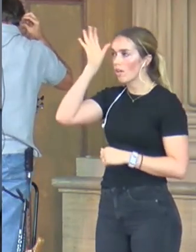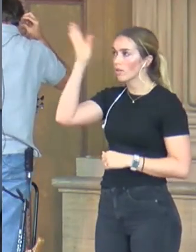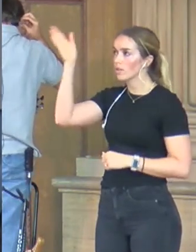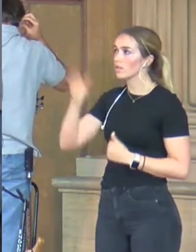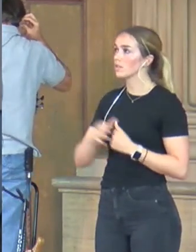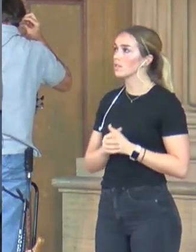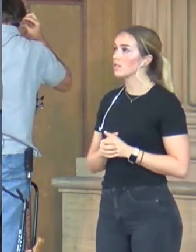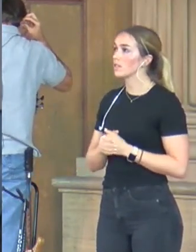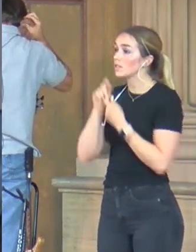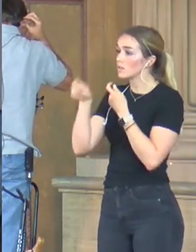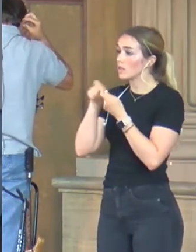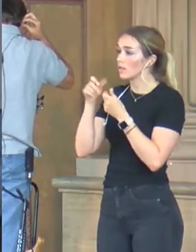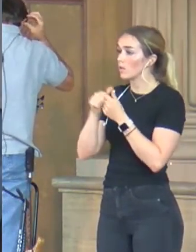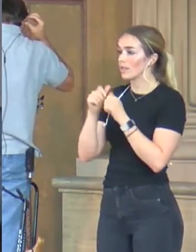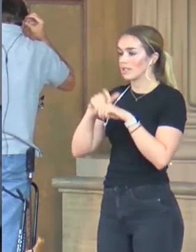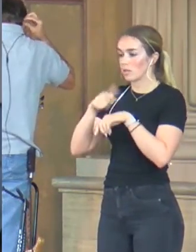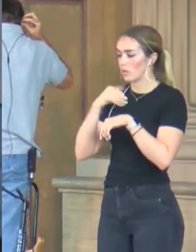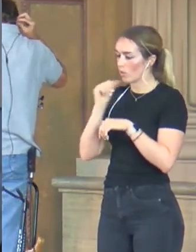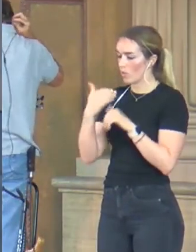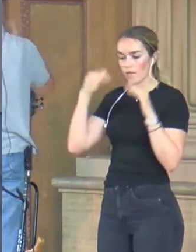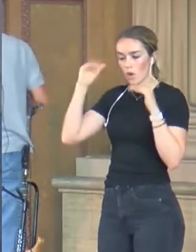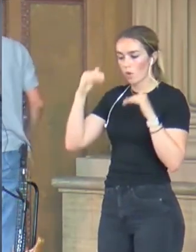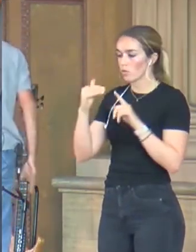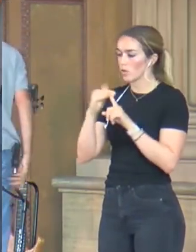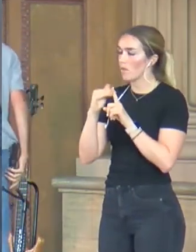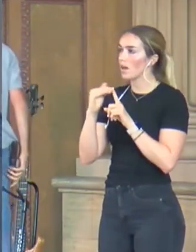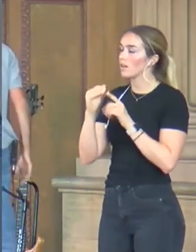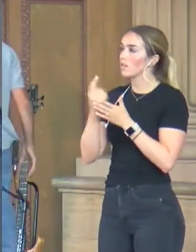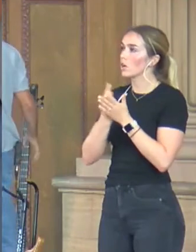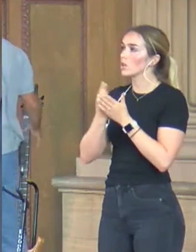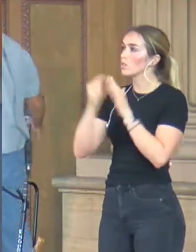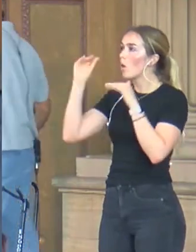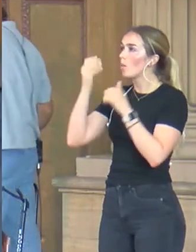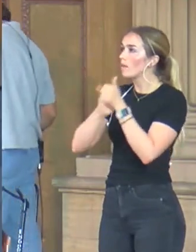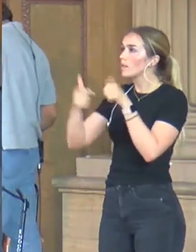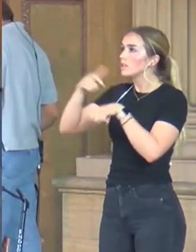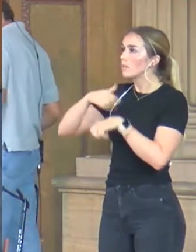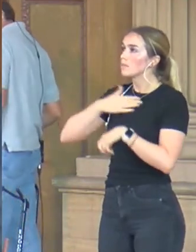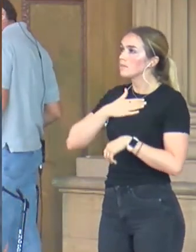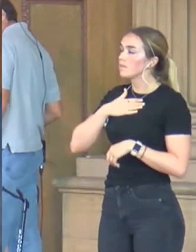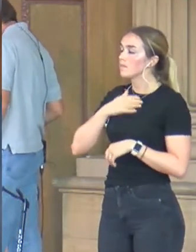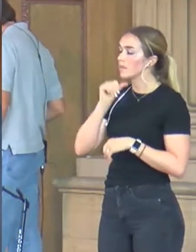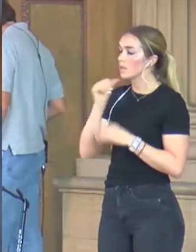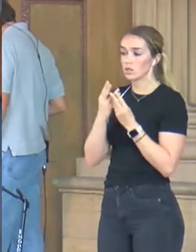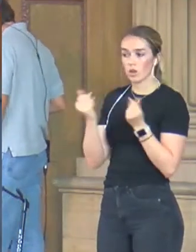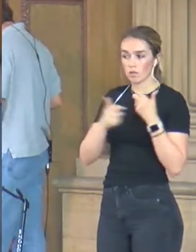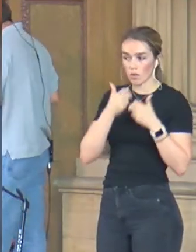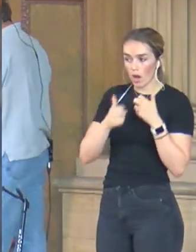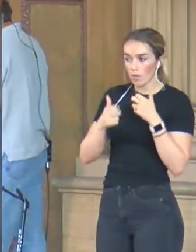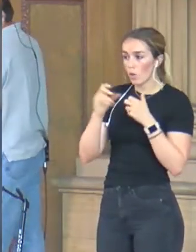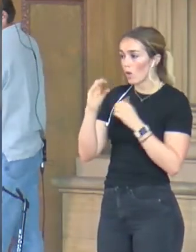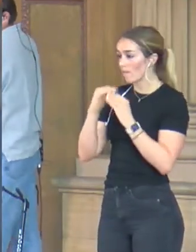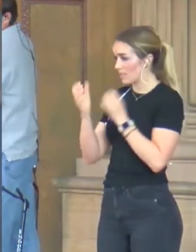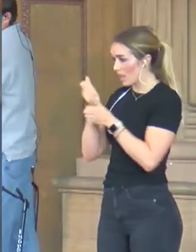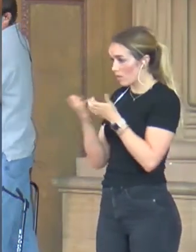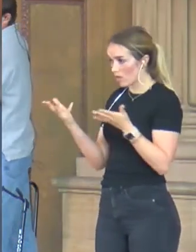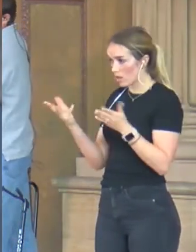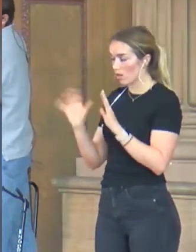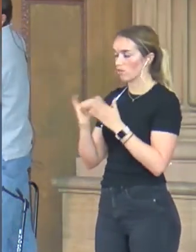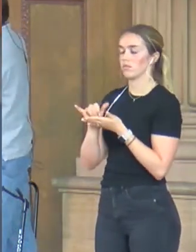And especially in the hopeless times remind us of our gospel hope. A hope that doesn't solve the problems now or fix every circumstance